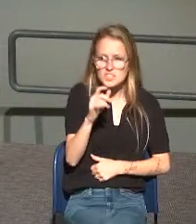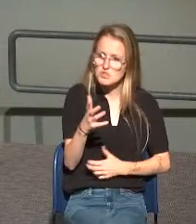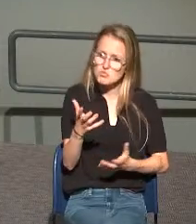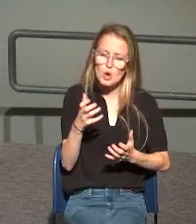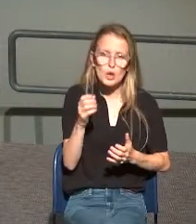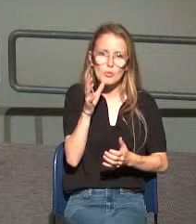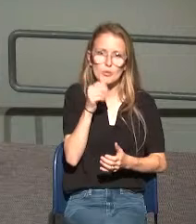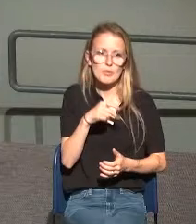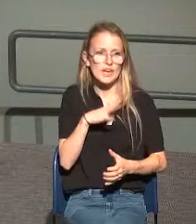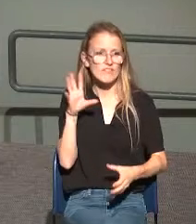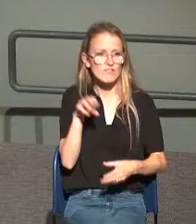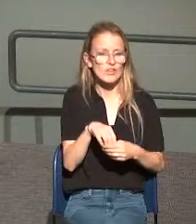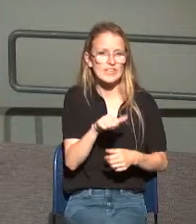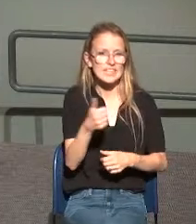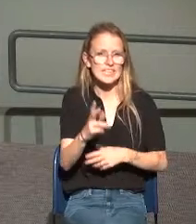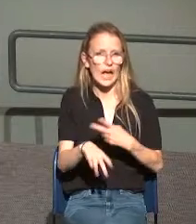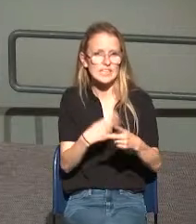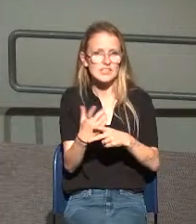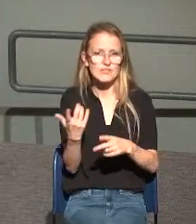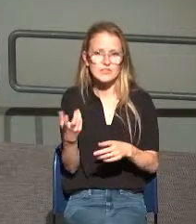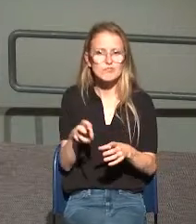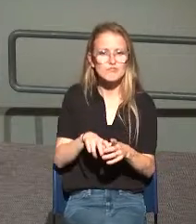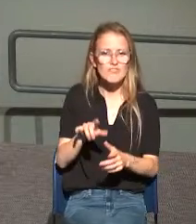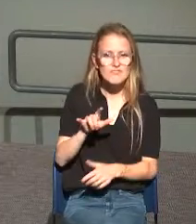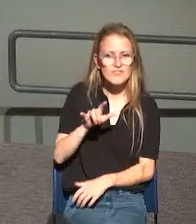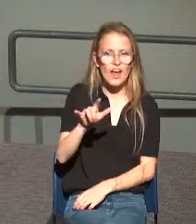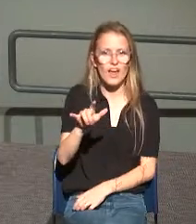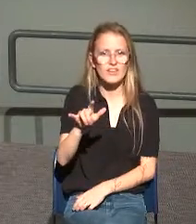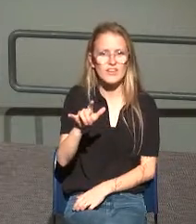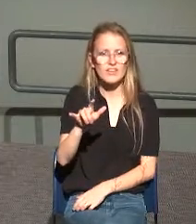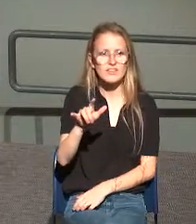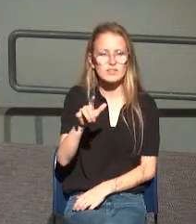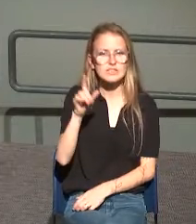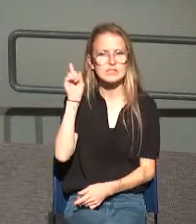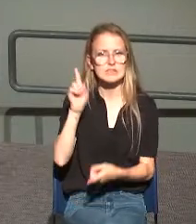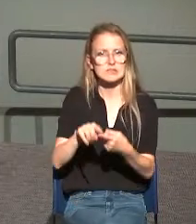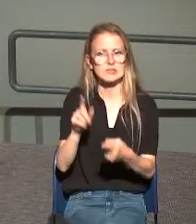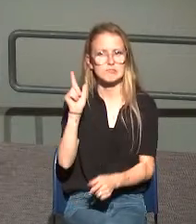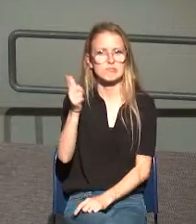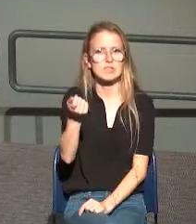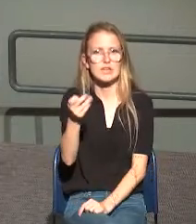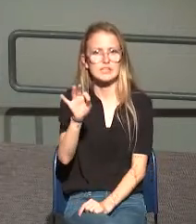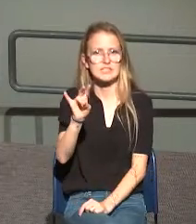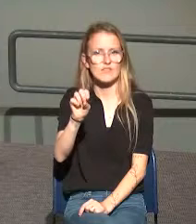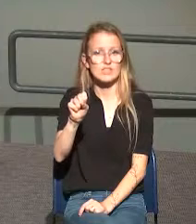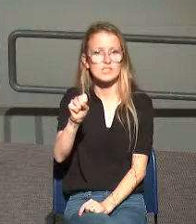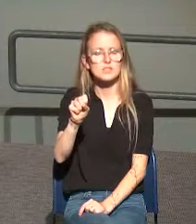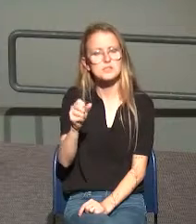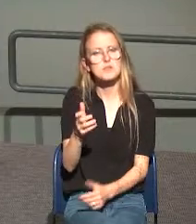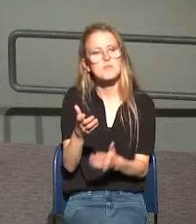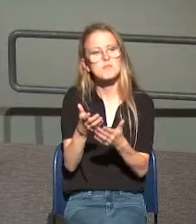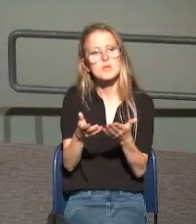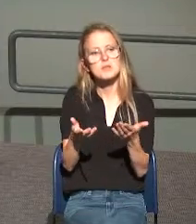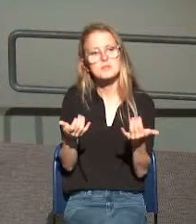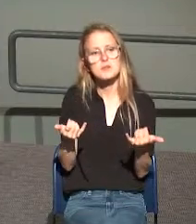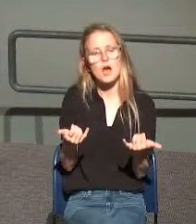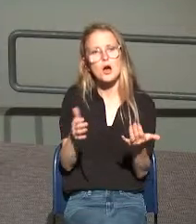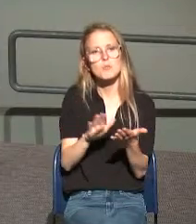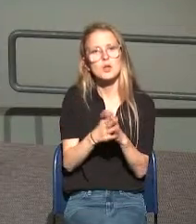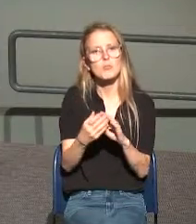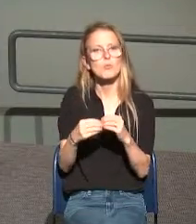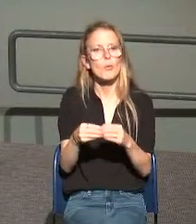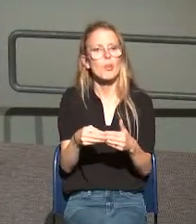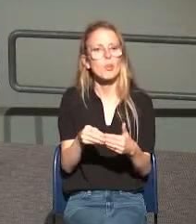of flying capacity until the 1970s, when things started to crack open a bit. But they had